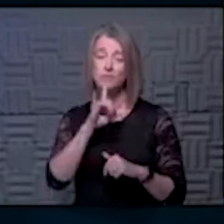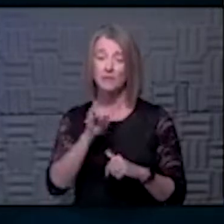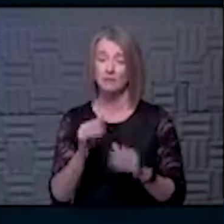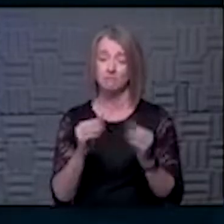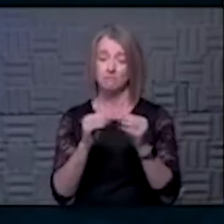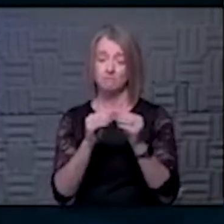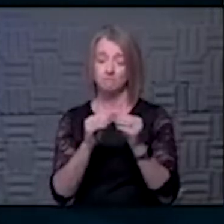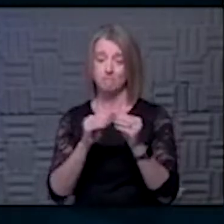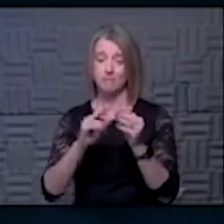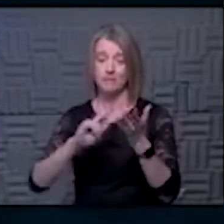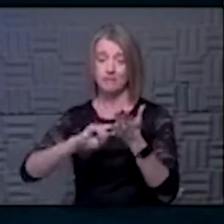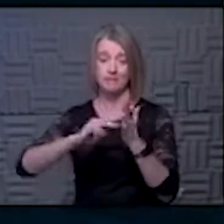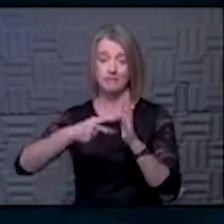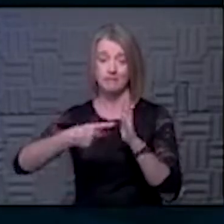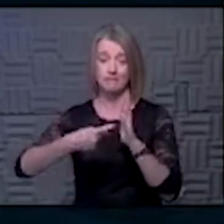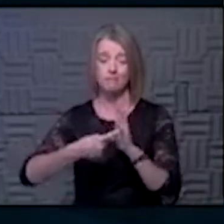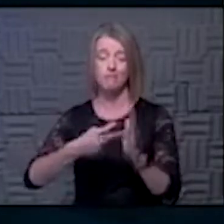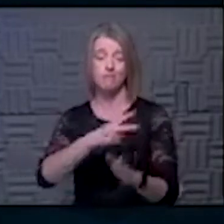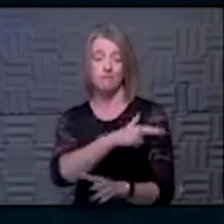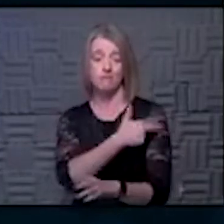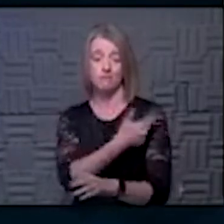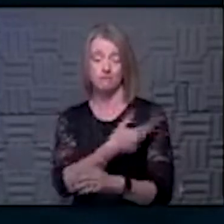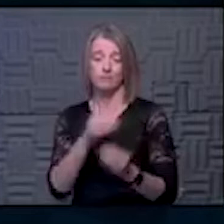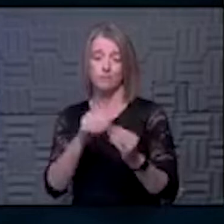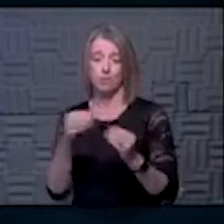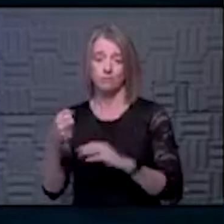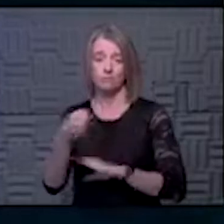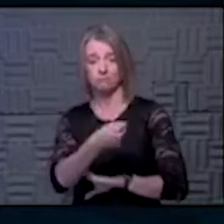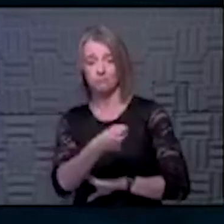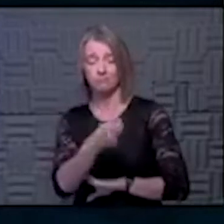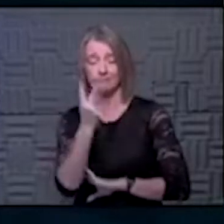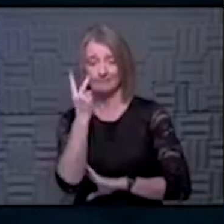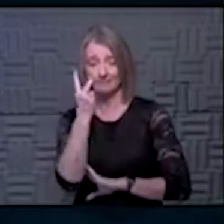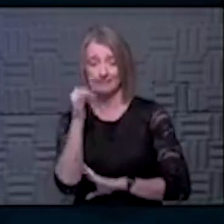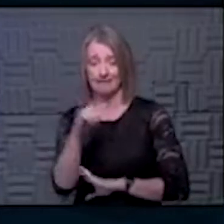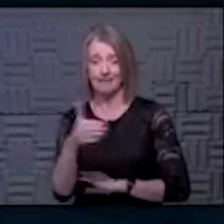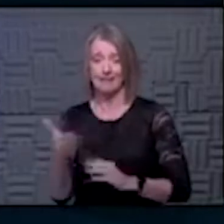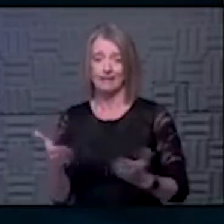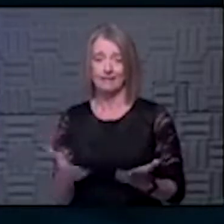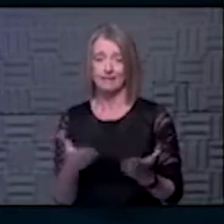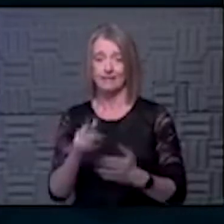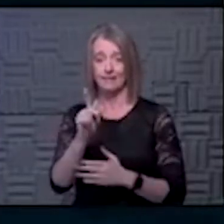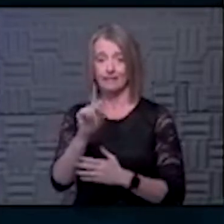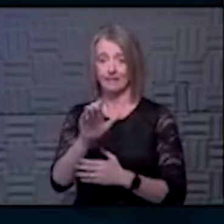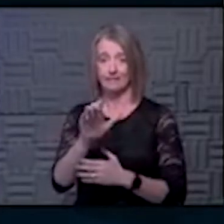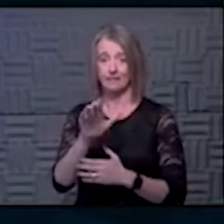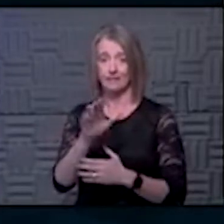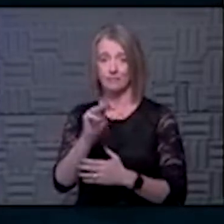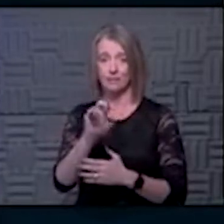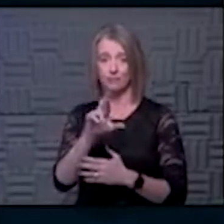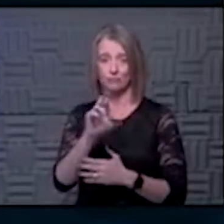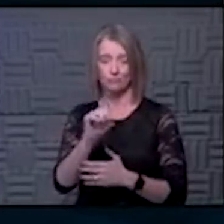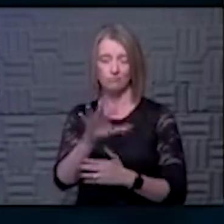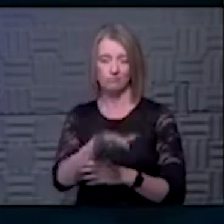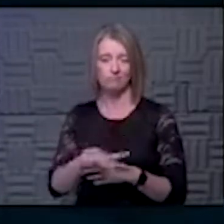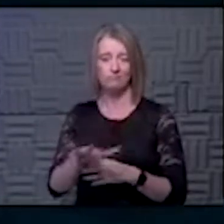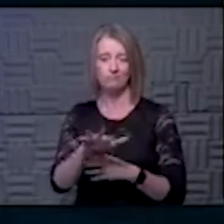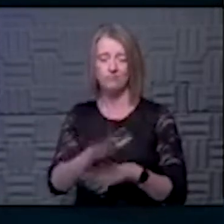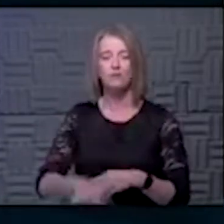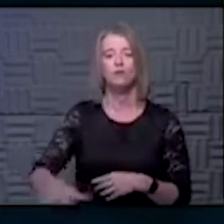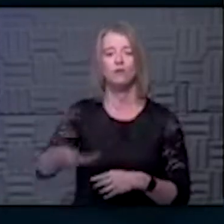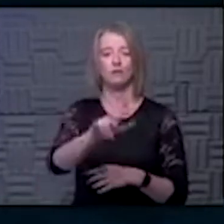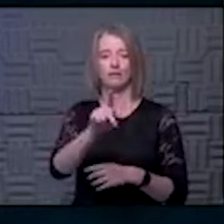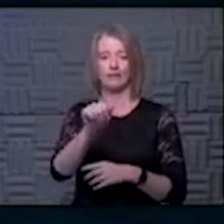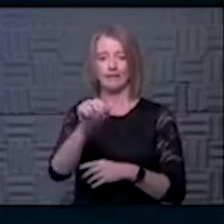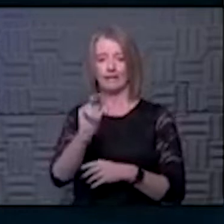more hospitalizations. And we are seeing that here in the Kansas City metropolitan area. We are seeing it across